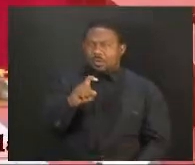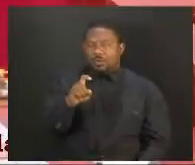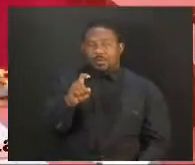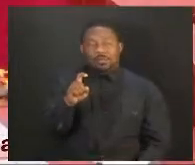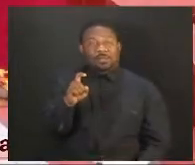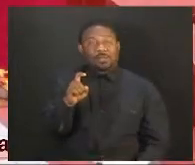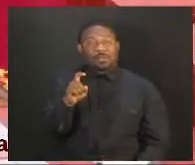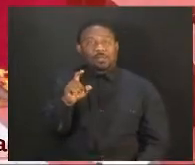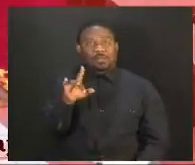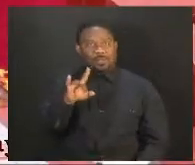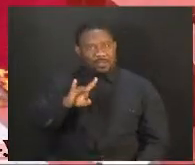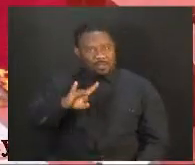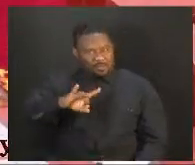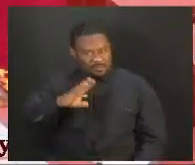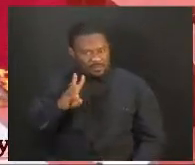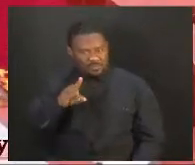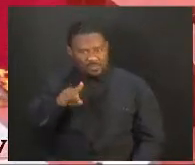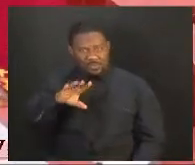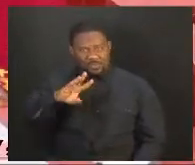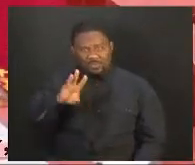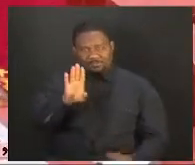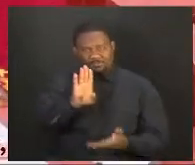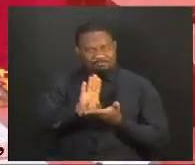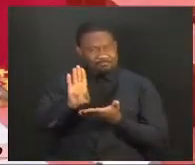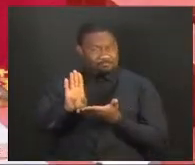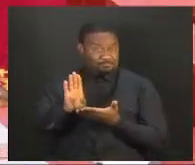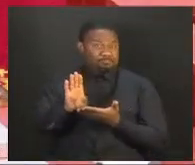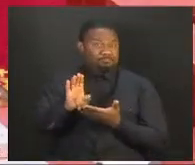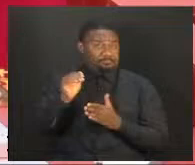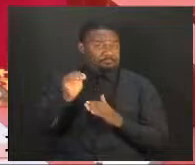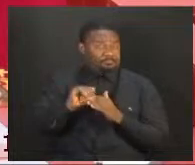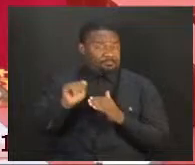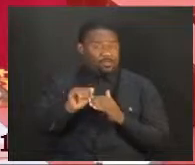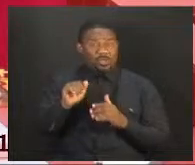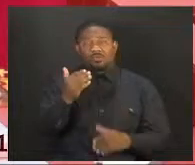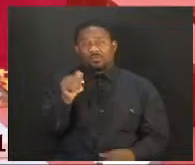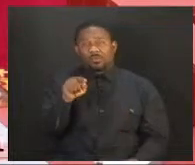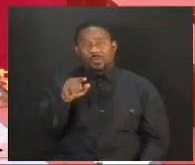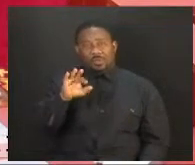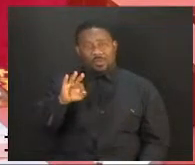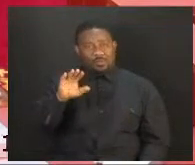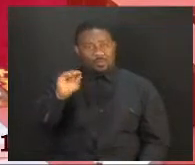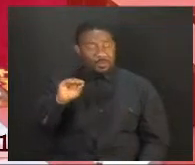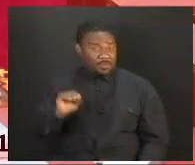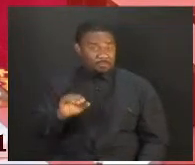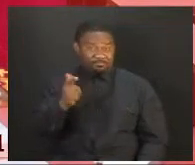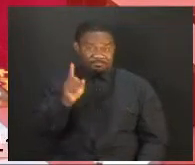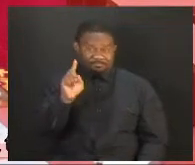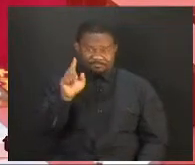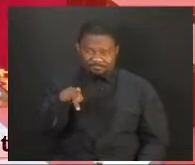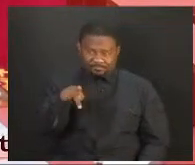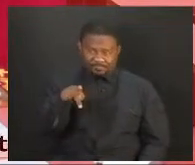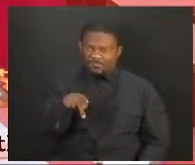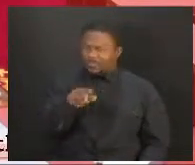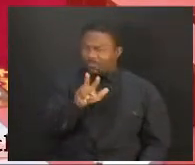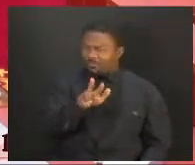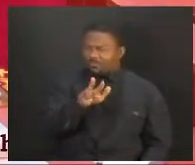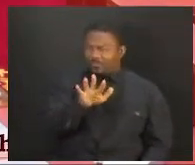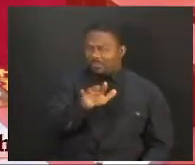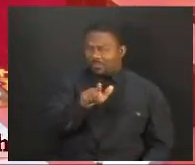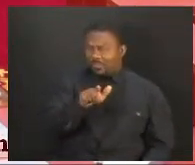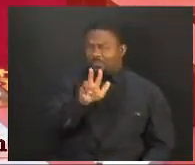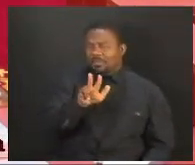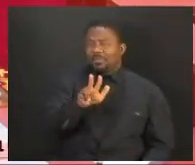186.6 billion Ghana cedis, or 15.9% of GDP, 5.3% above the revised target of